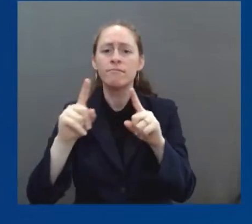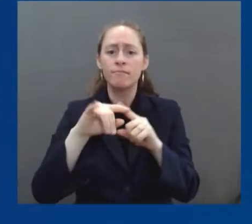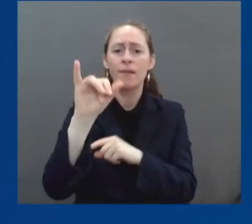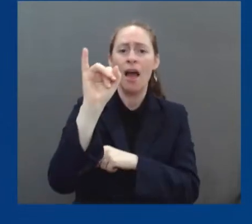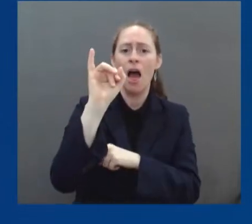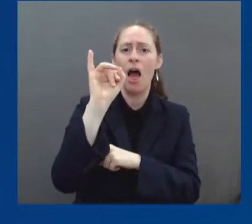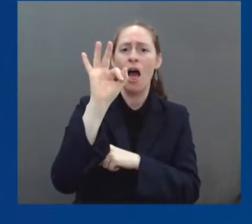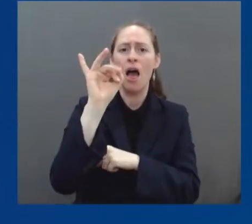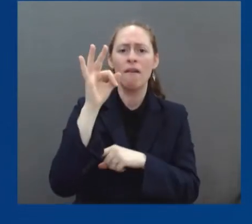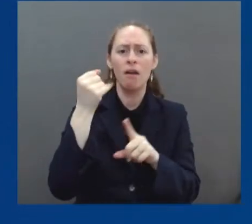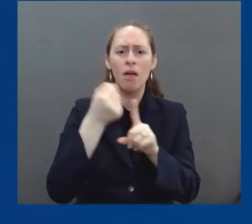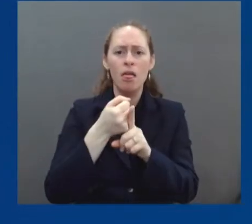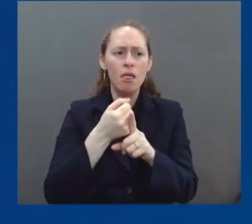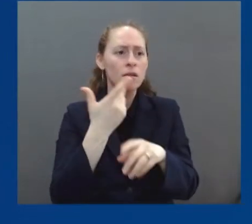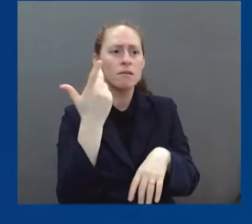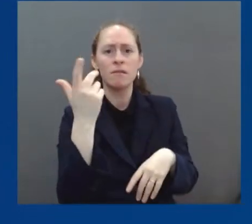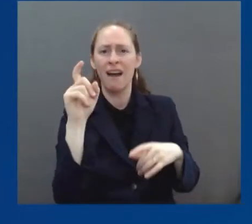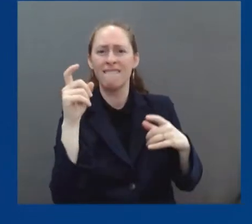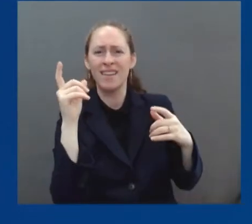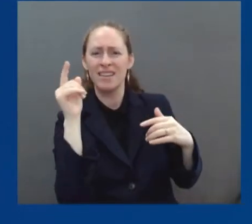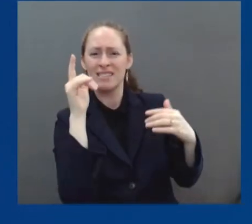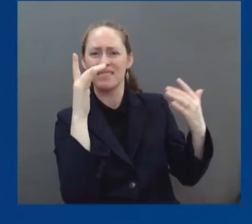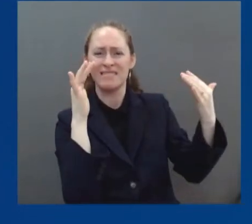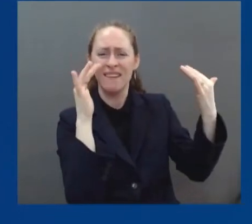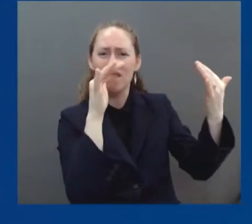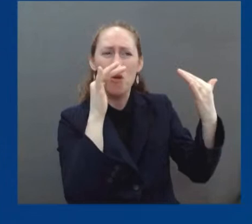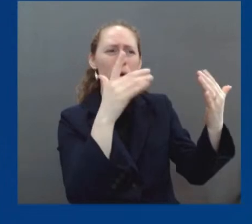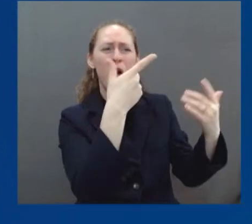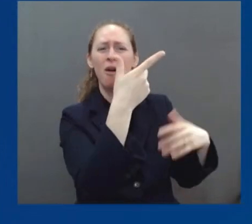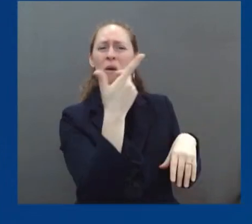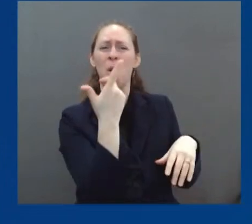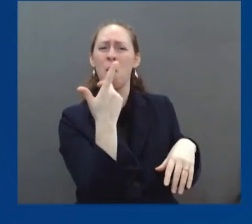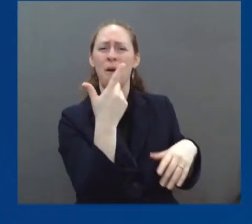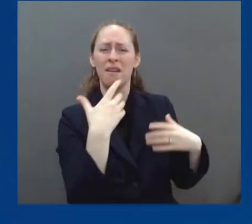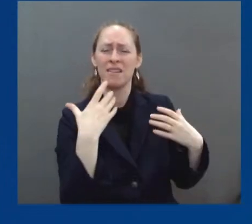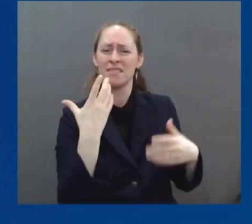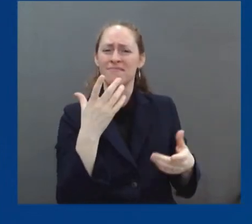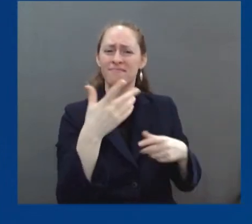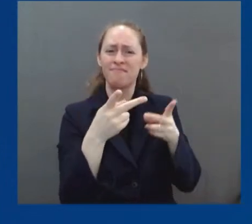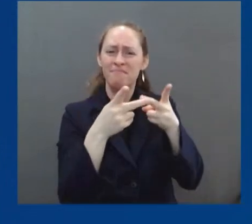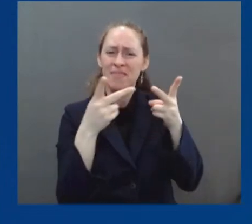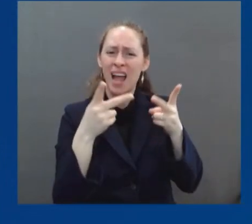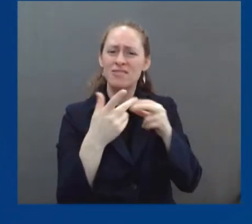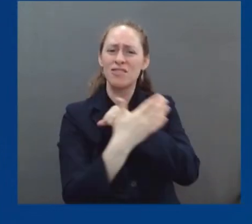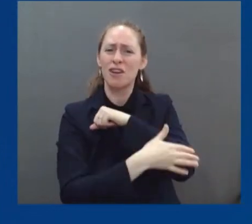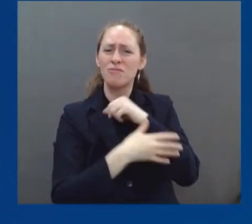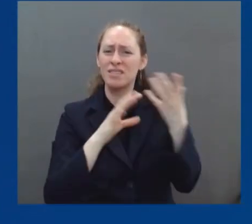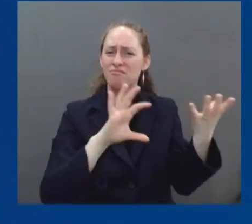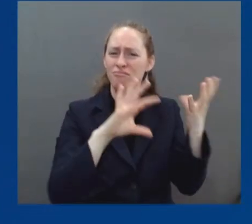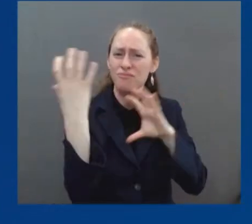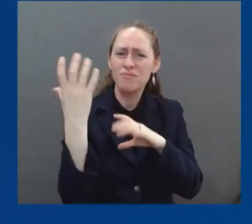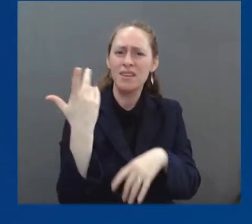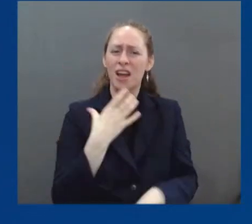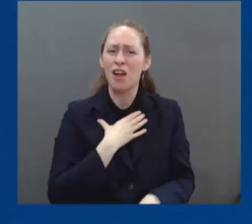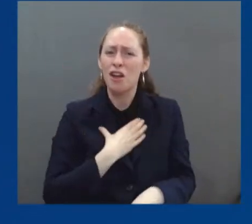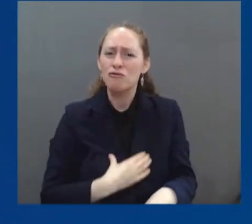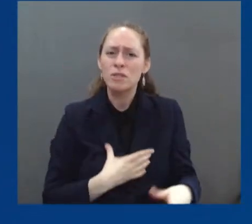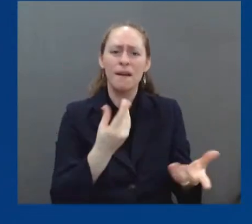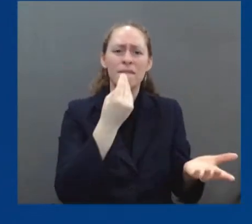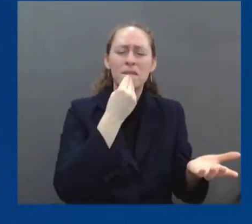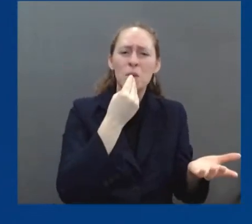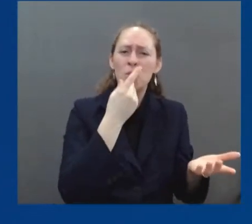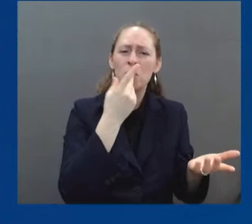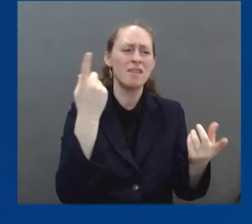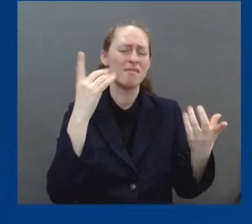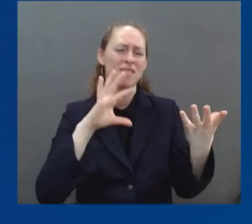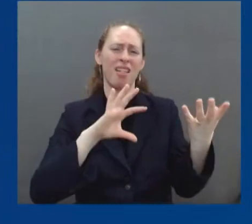And we were the first and are still the only country to give up our place in line for delivery of doses, enabling the African Union